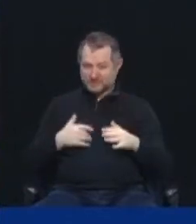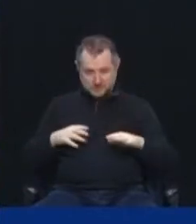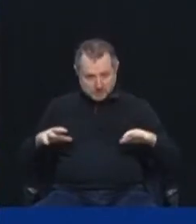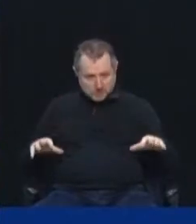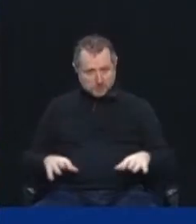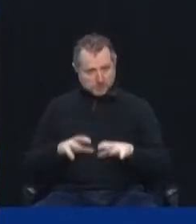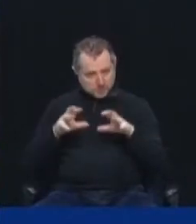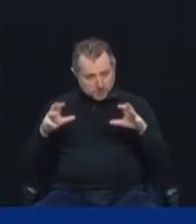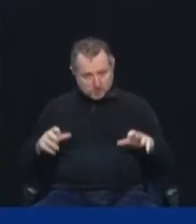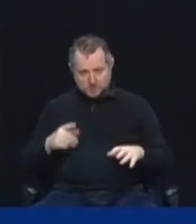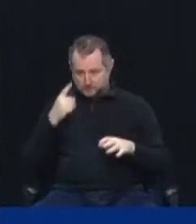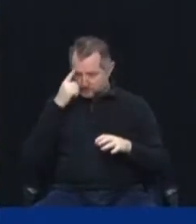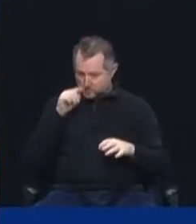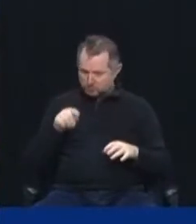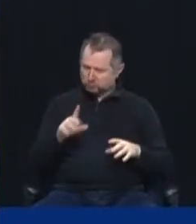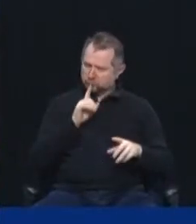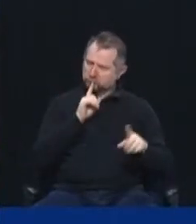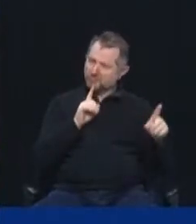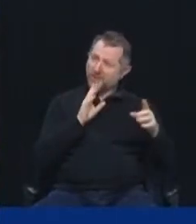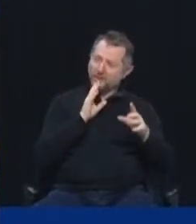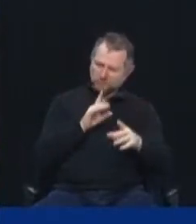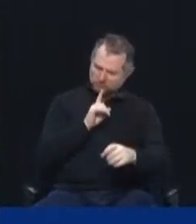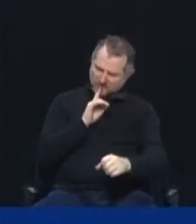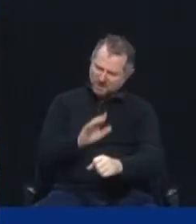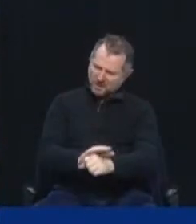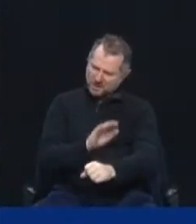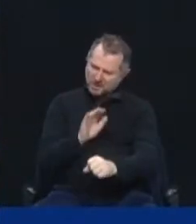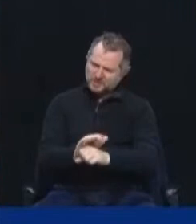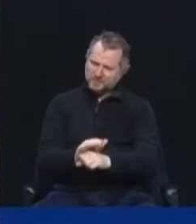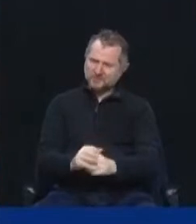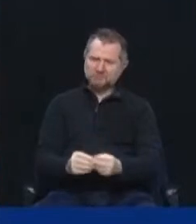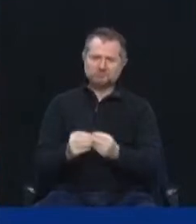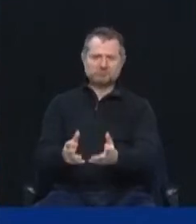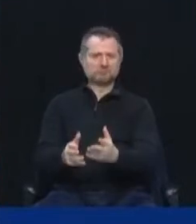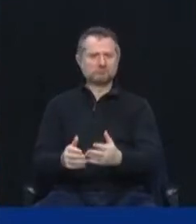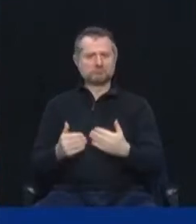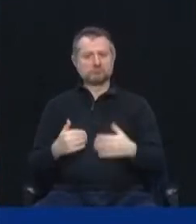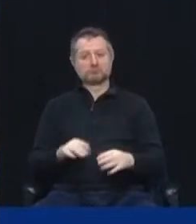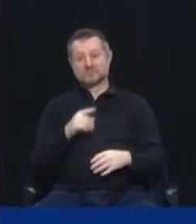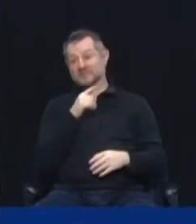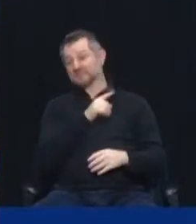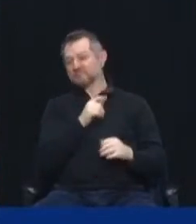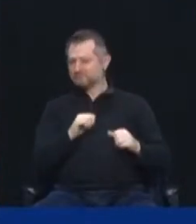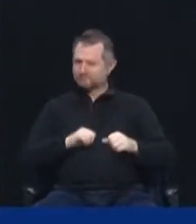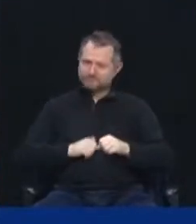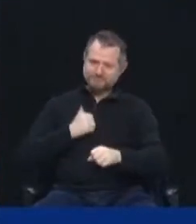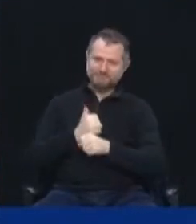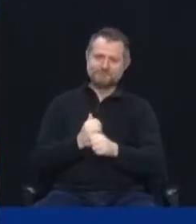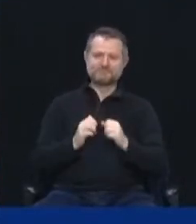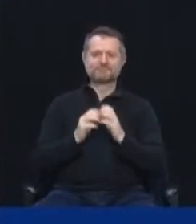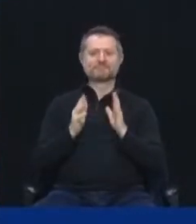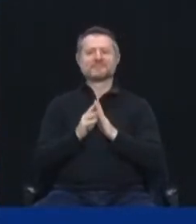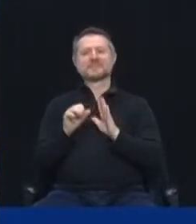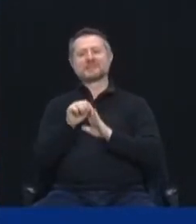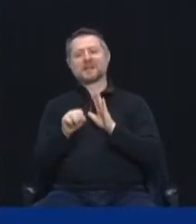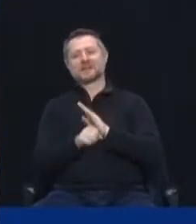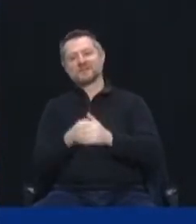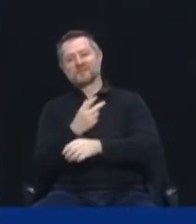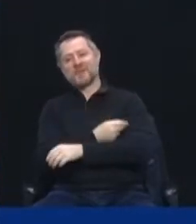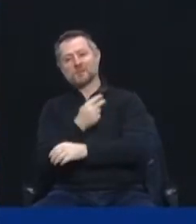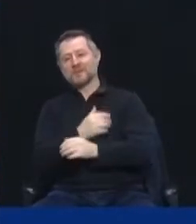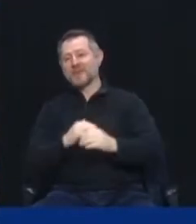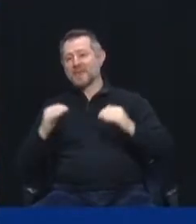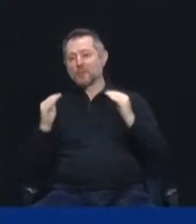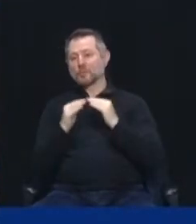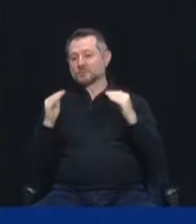the Governor was committed to doing that. The Governor also created the State Vaccine Equity Task Force, of which